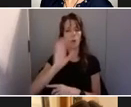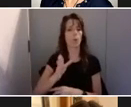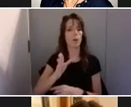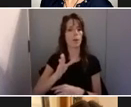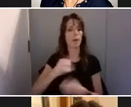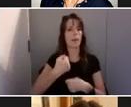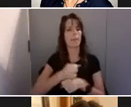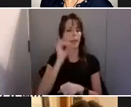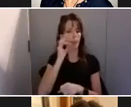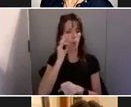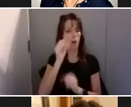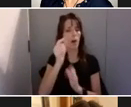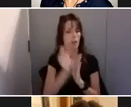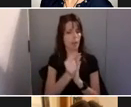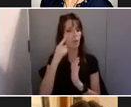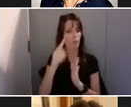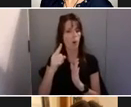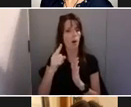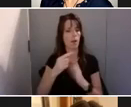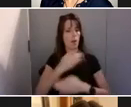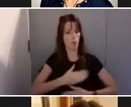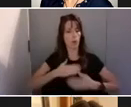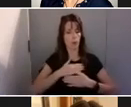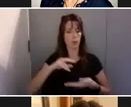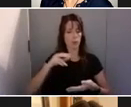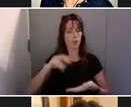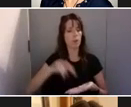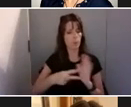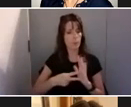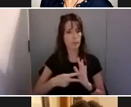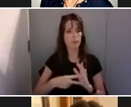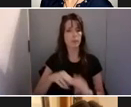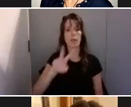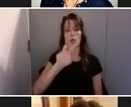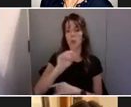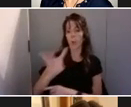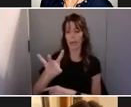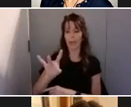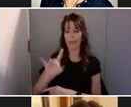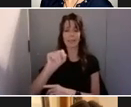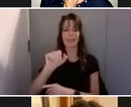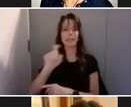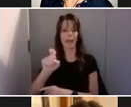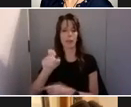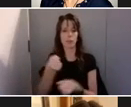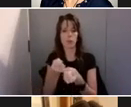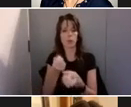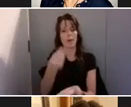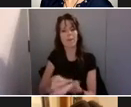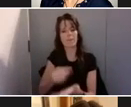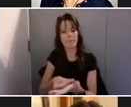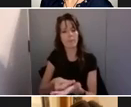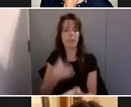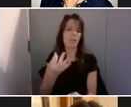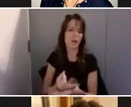marijuana for recreational purposes, and Proposition 208 would be a tax to fund education. So you can read